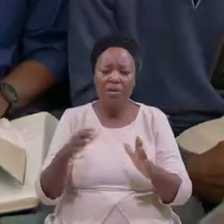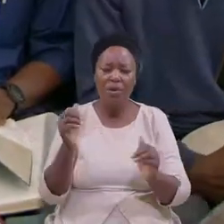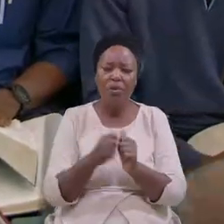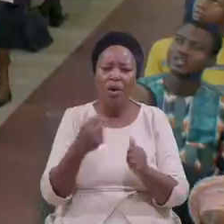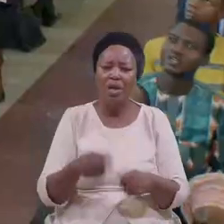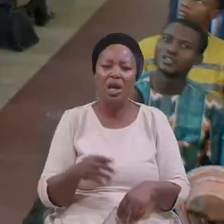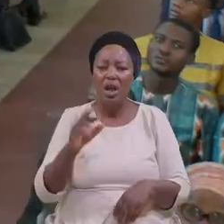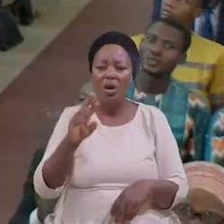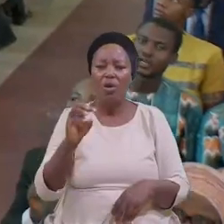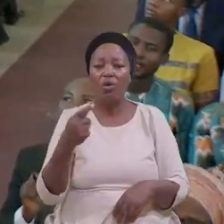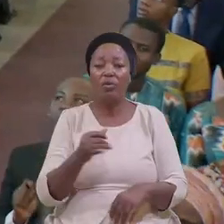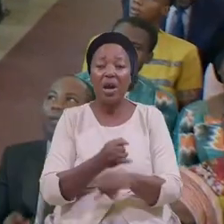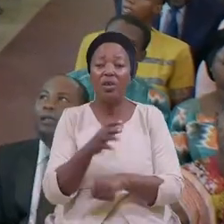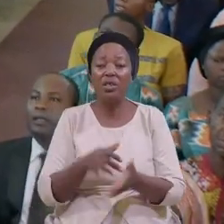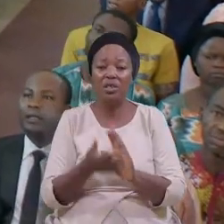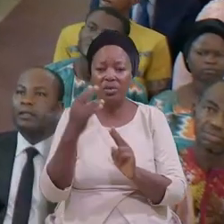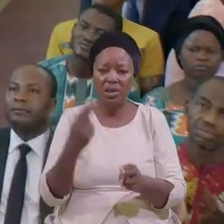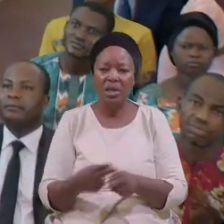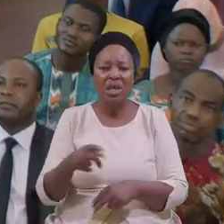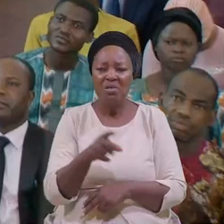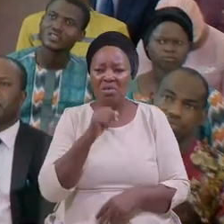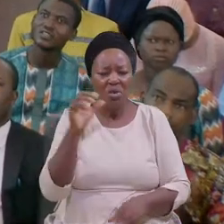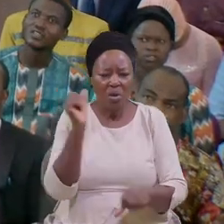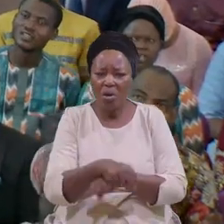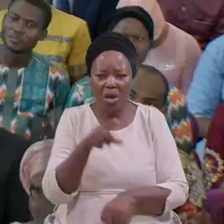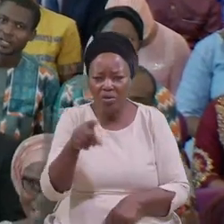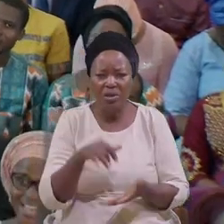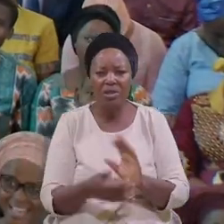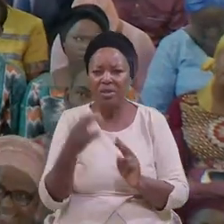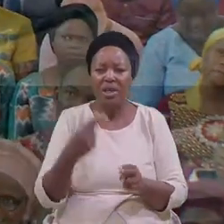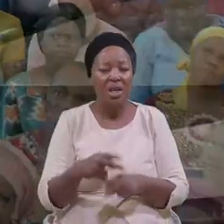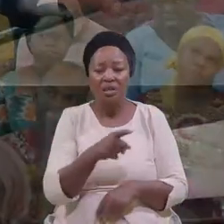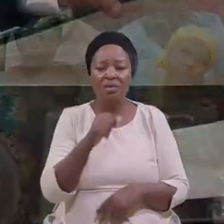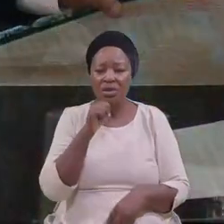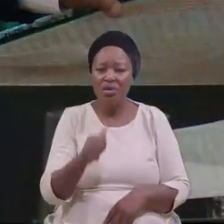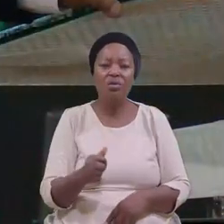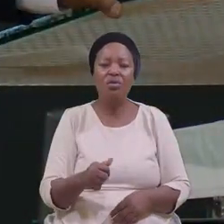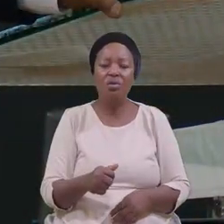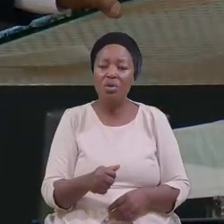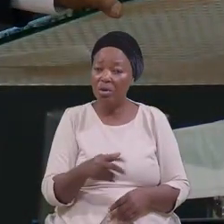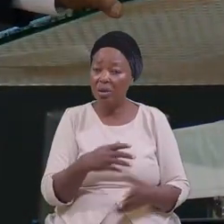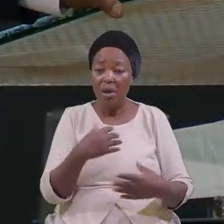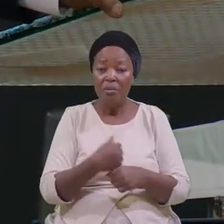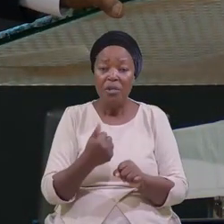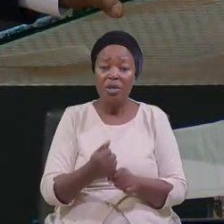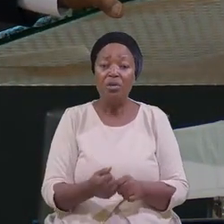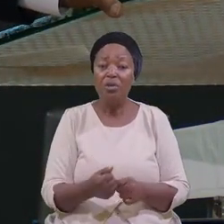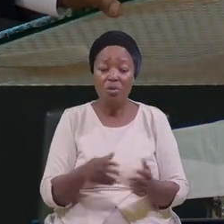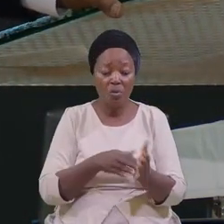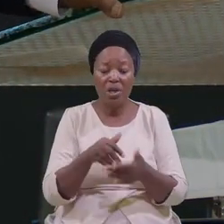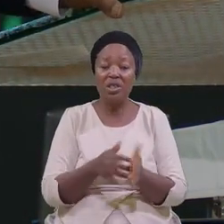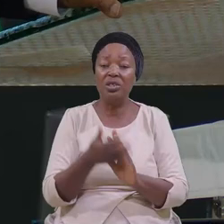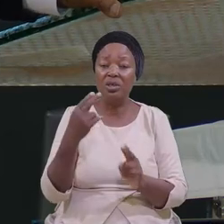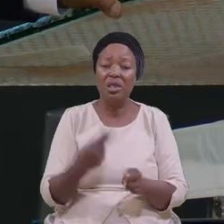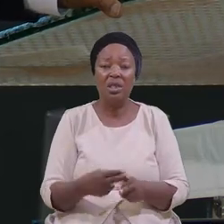of iron. They will not overpower you. They will not overwhelm you. On the other